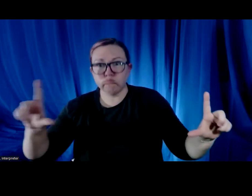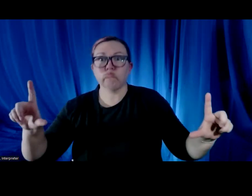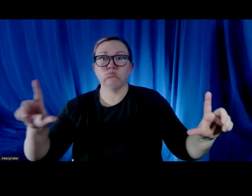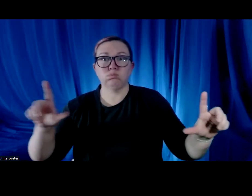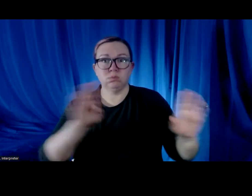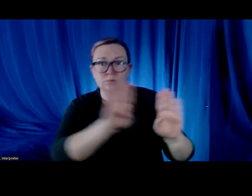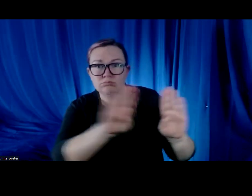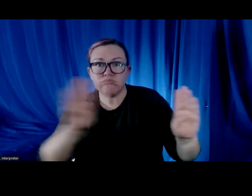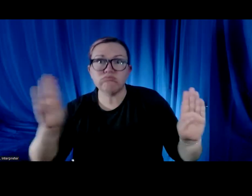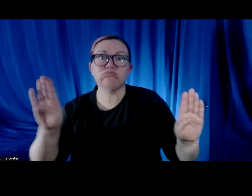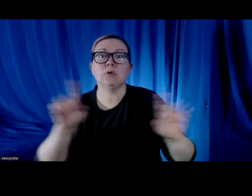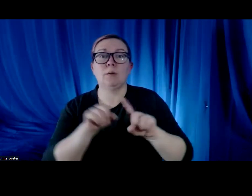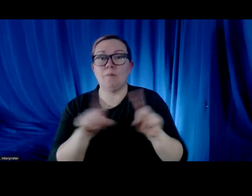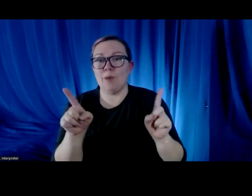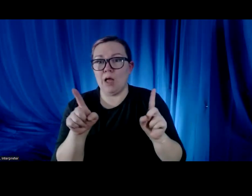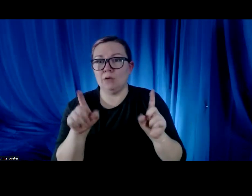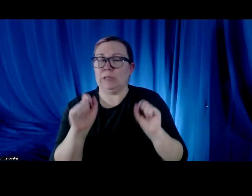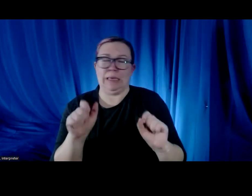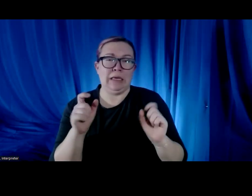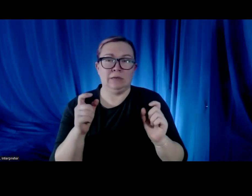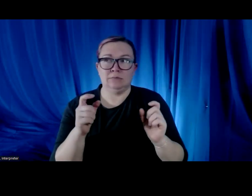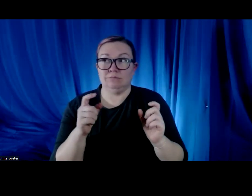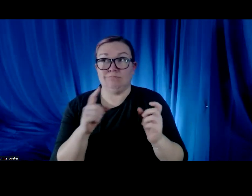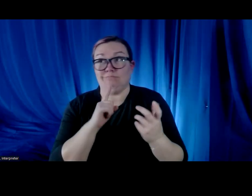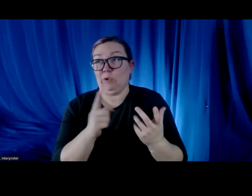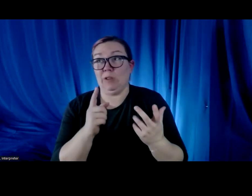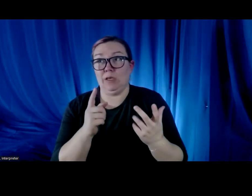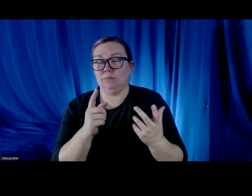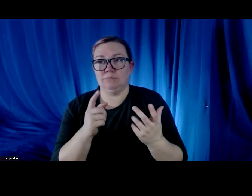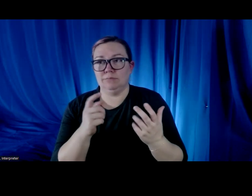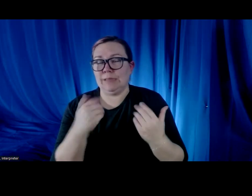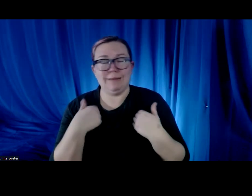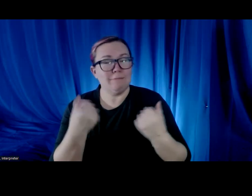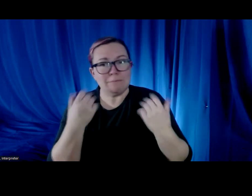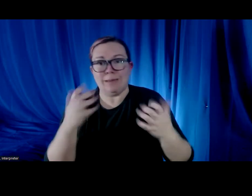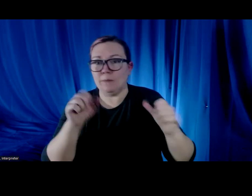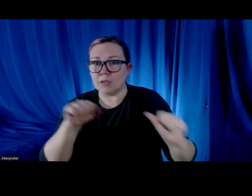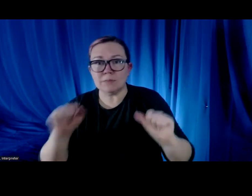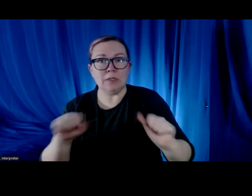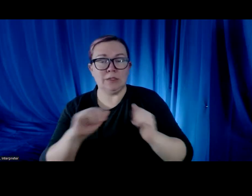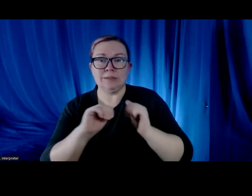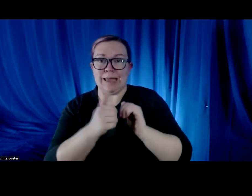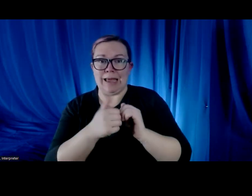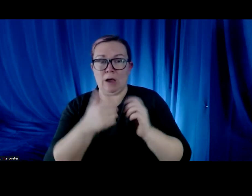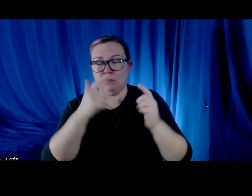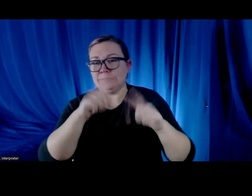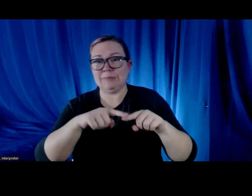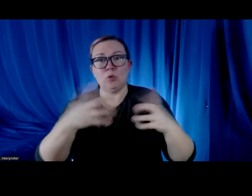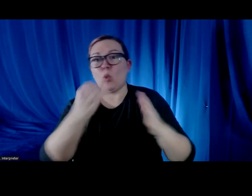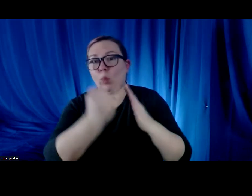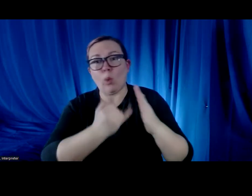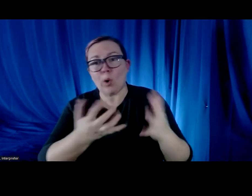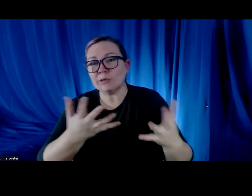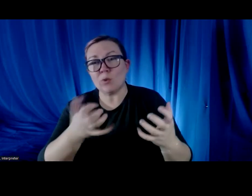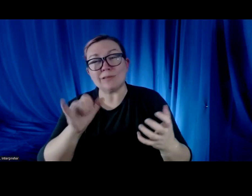But I think within that, there's kind of a wide range of possibilities based on, what the artist wants to do. And that's, I think, the beauty